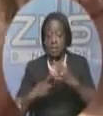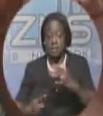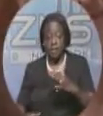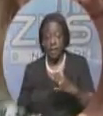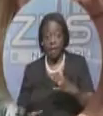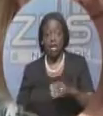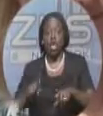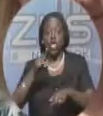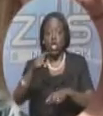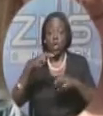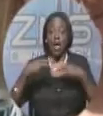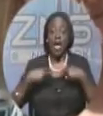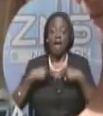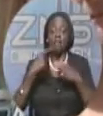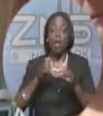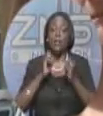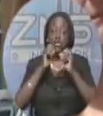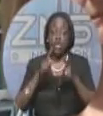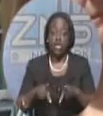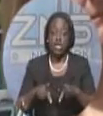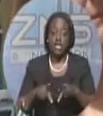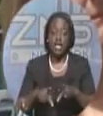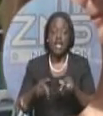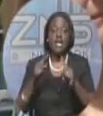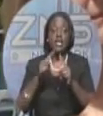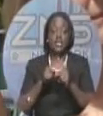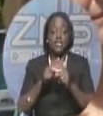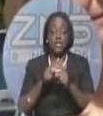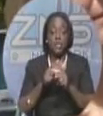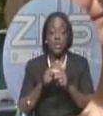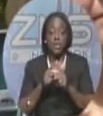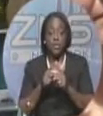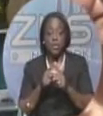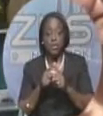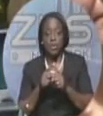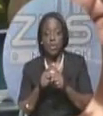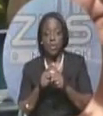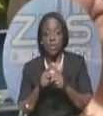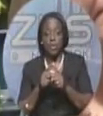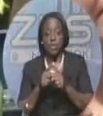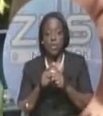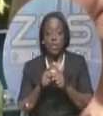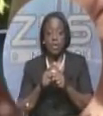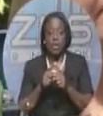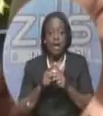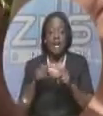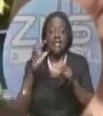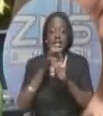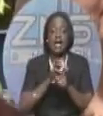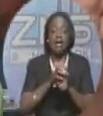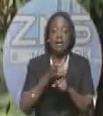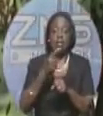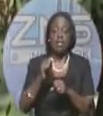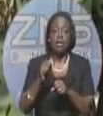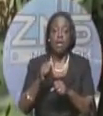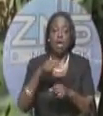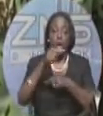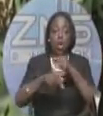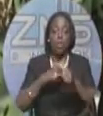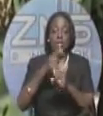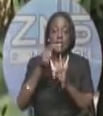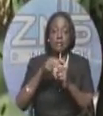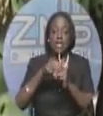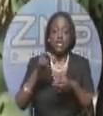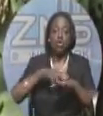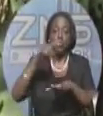only lowering potentially global climate, the global temperatures, but raising the awareness. We